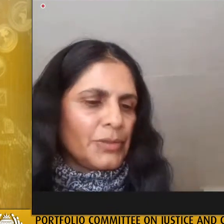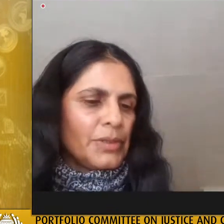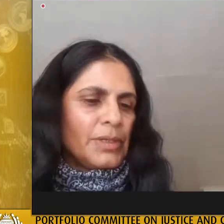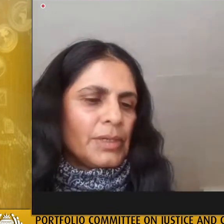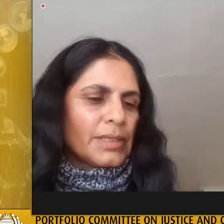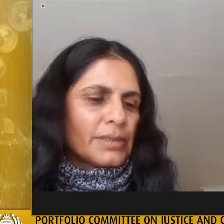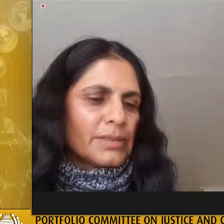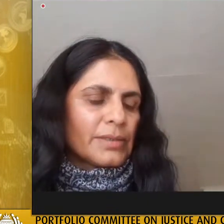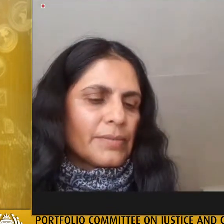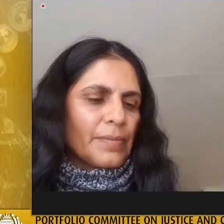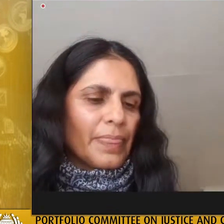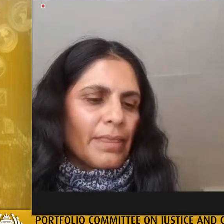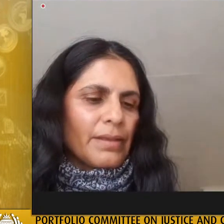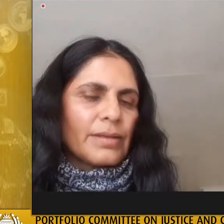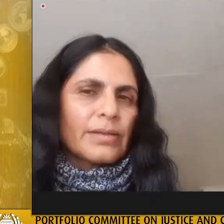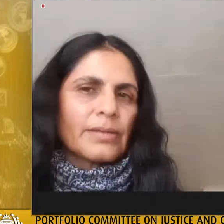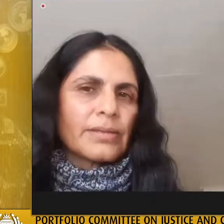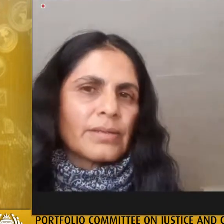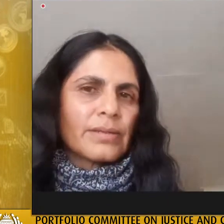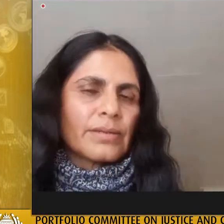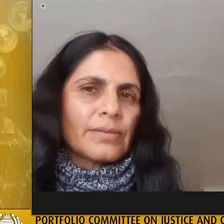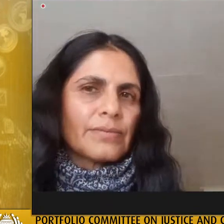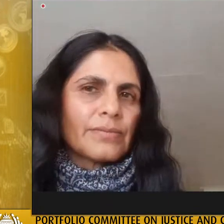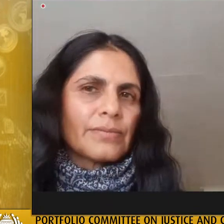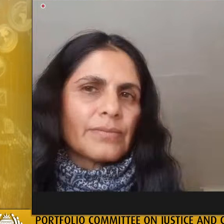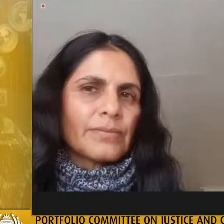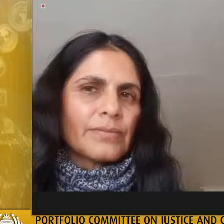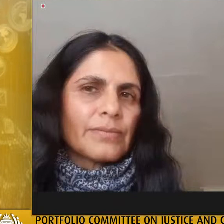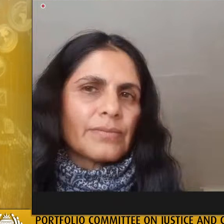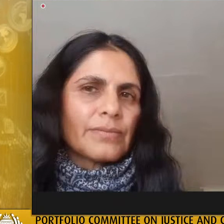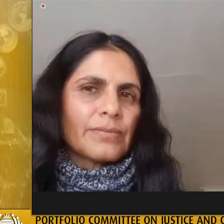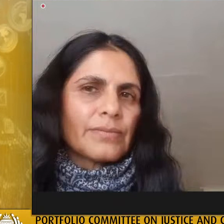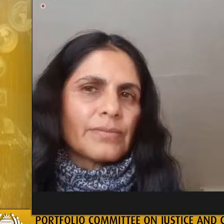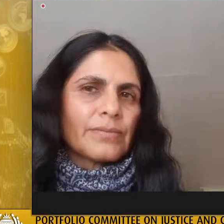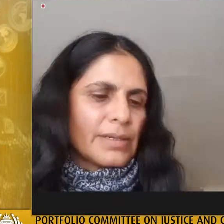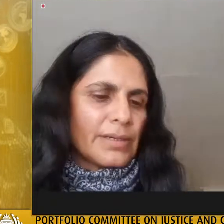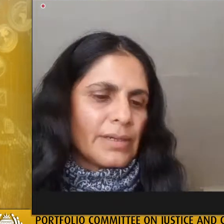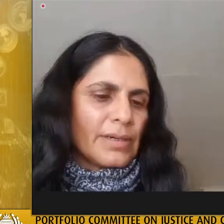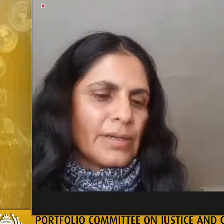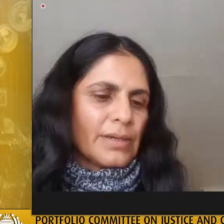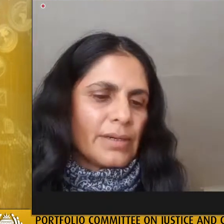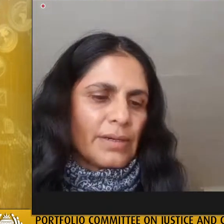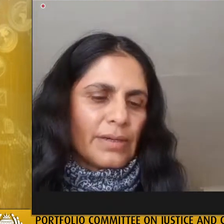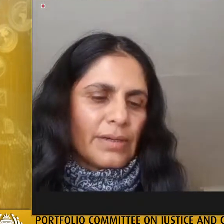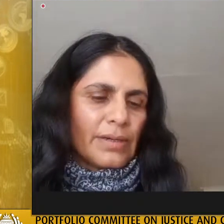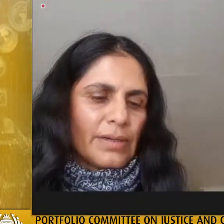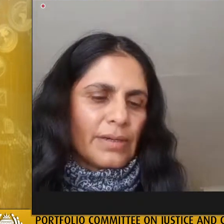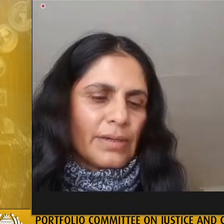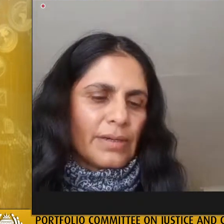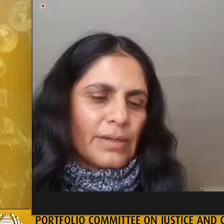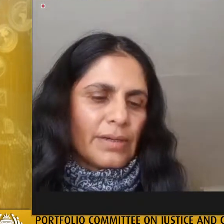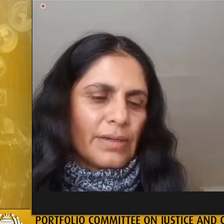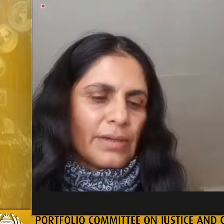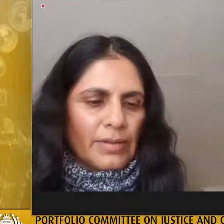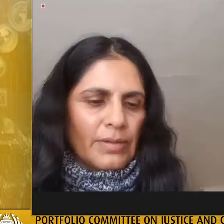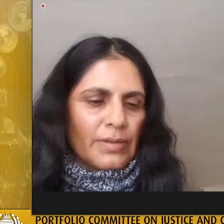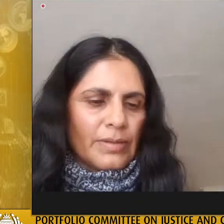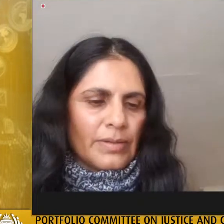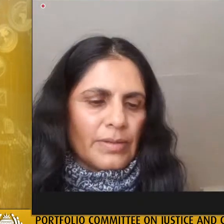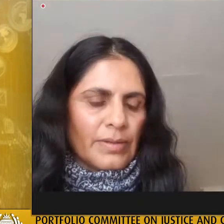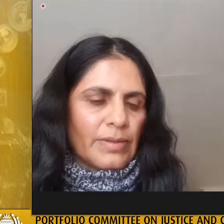Hi, it's Glynis Breitenbach, and I don't have a question. Thank you. I only will support the request to